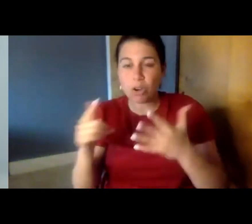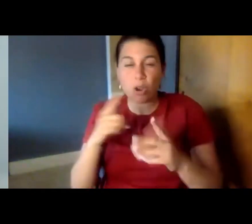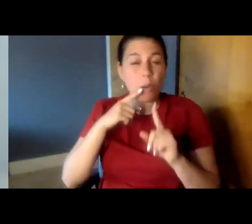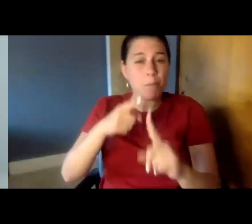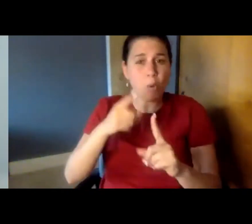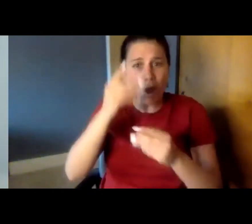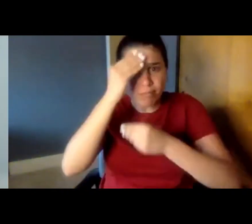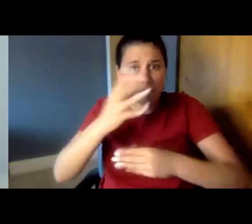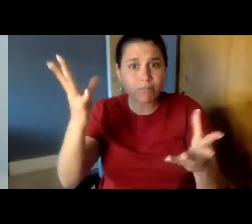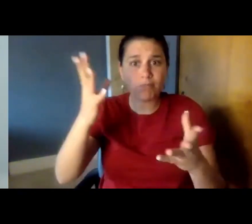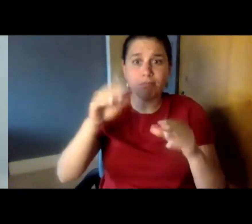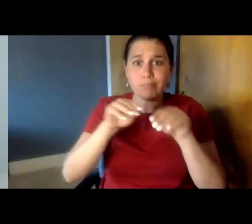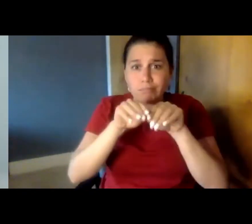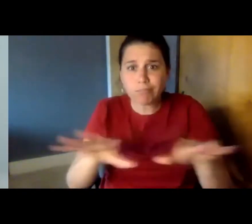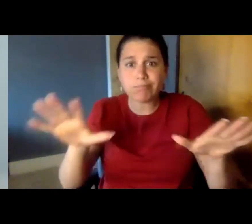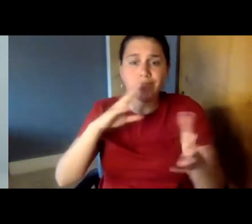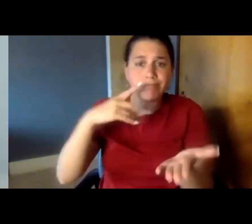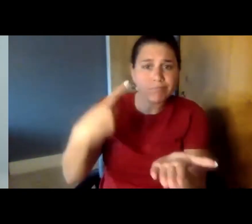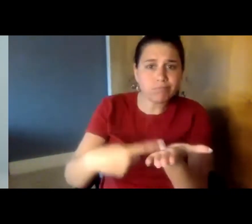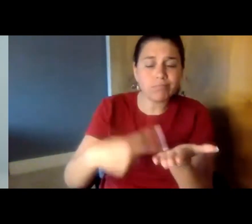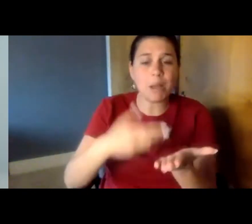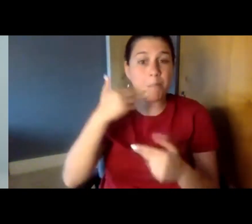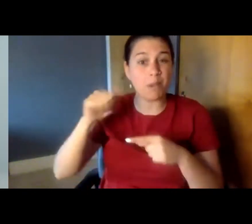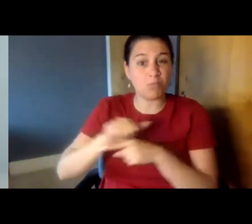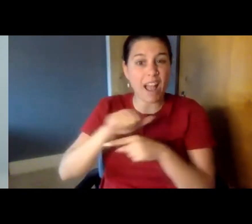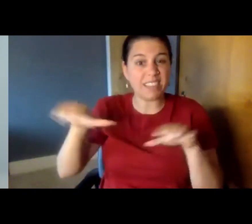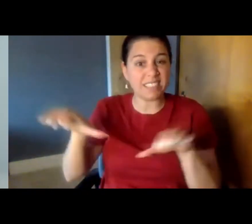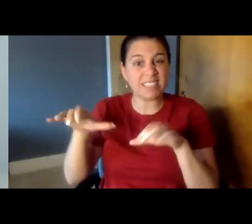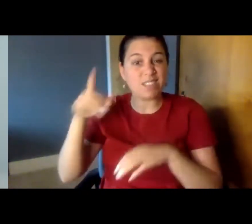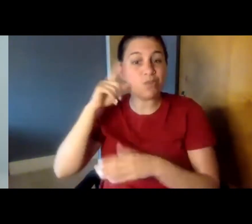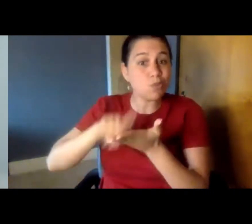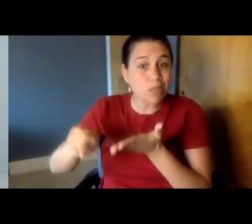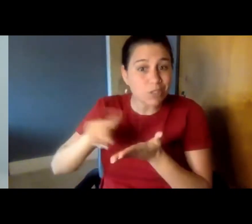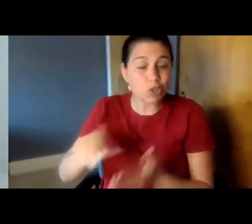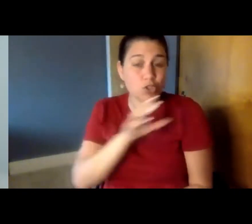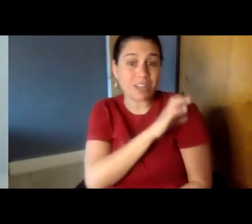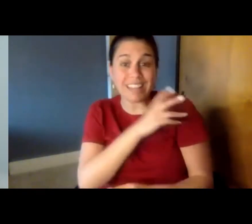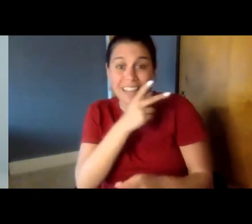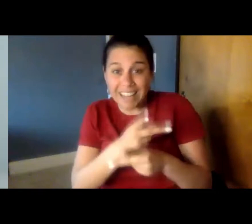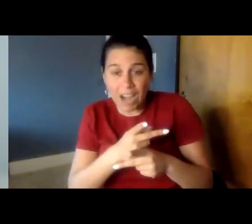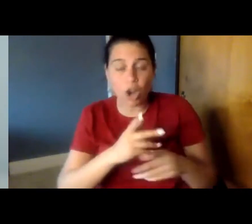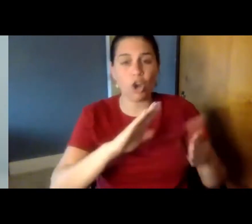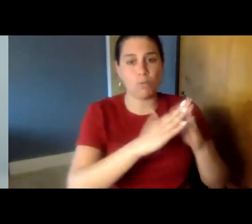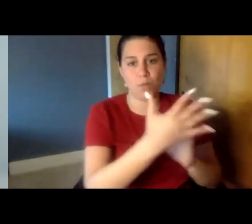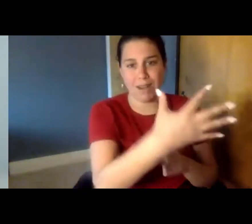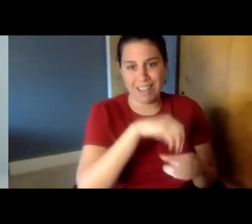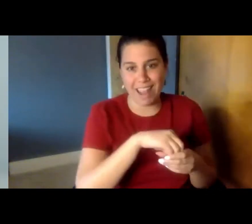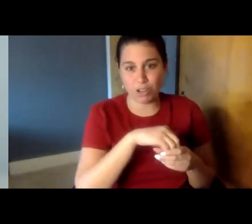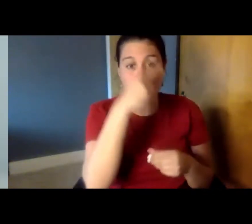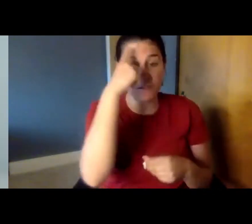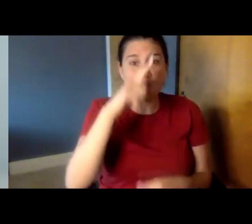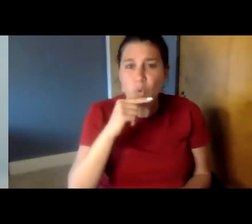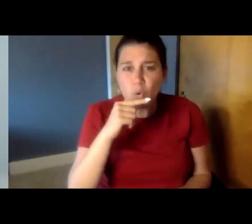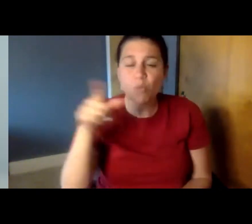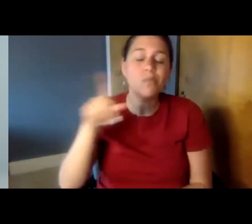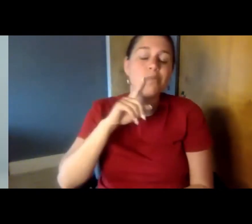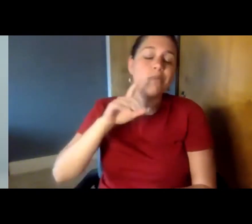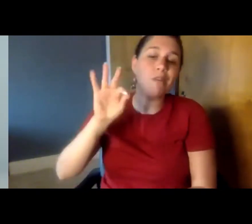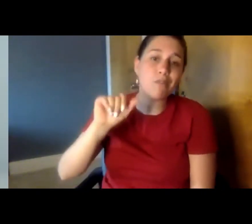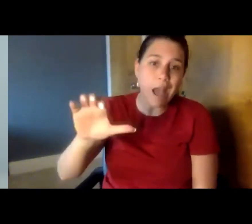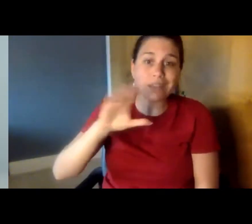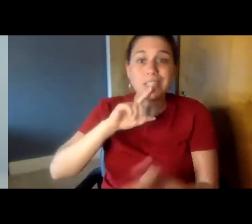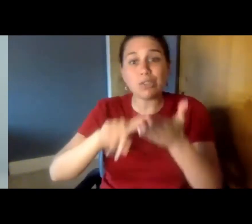and disseminate best practices in research, clinical care, and community engagement to faculty, clinicians, researchers, and